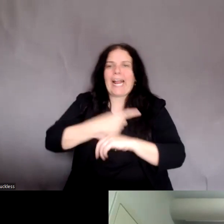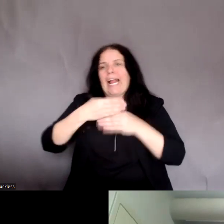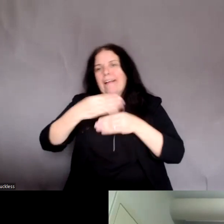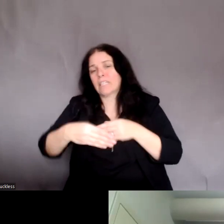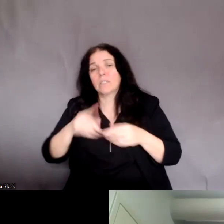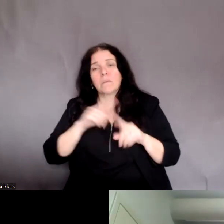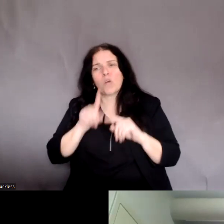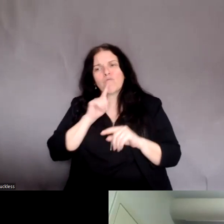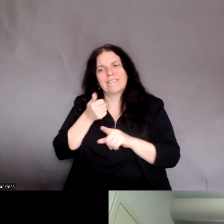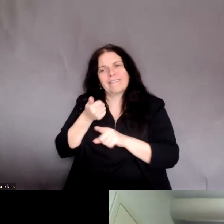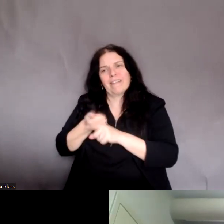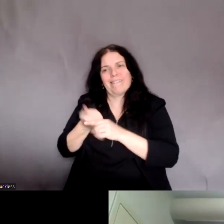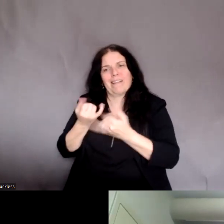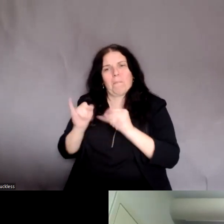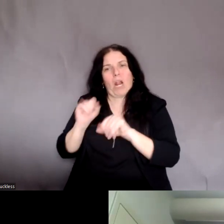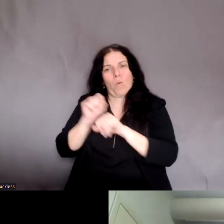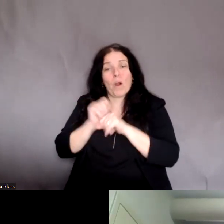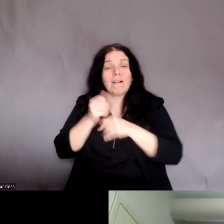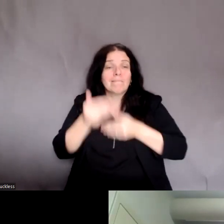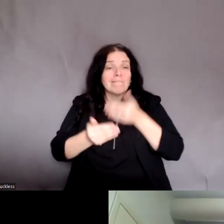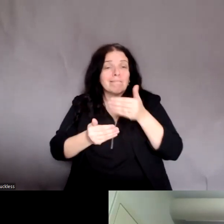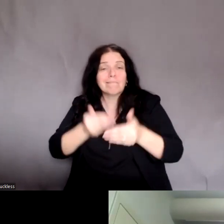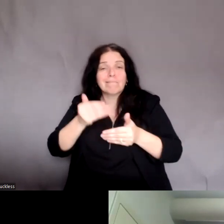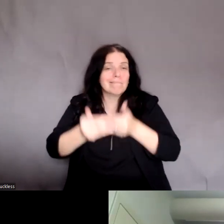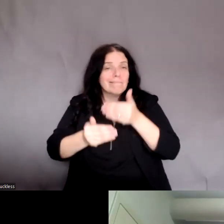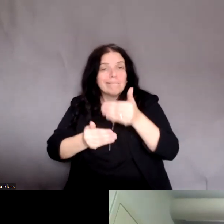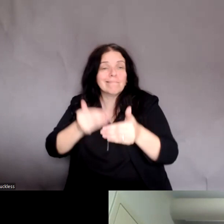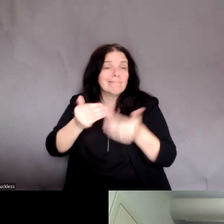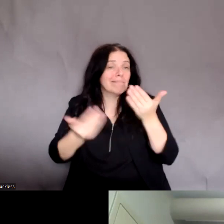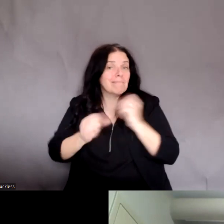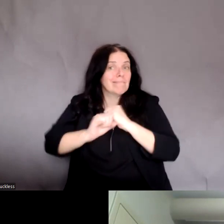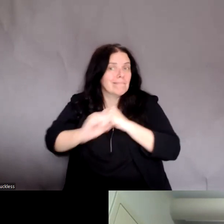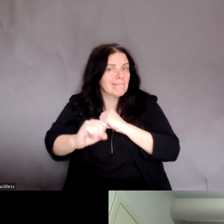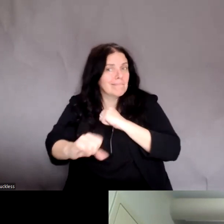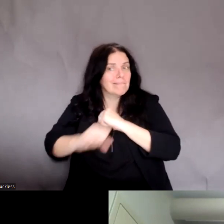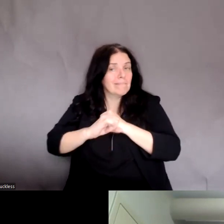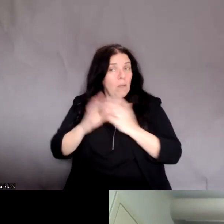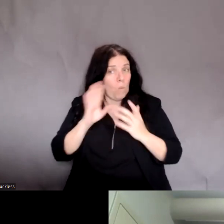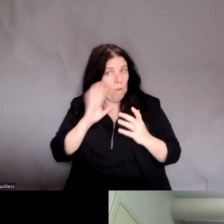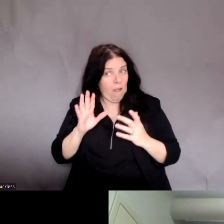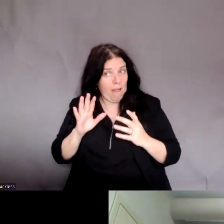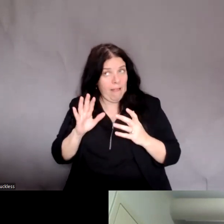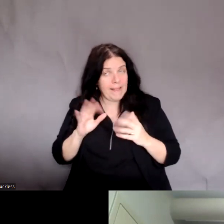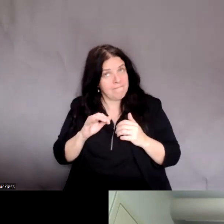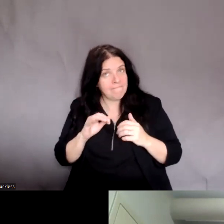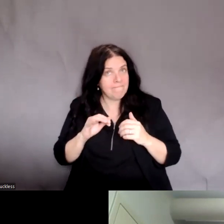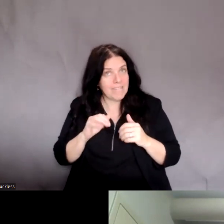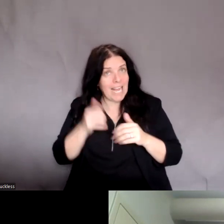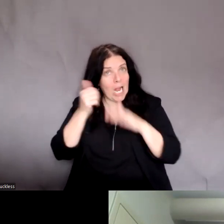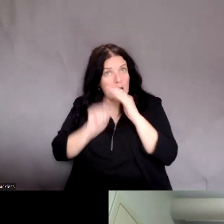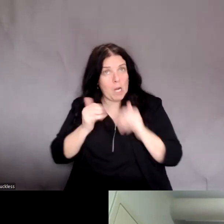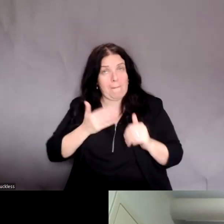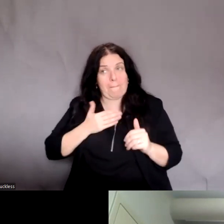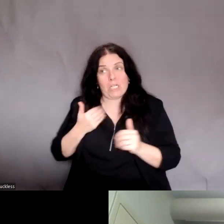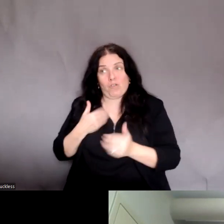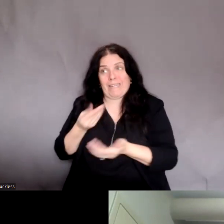get through? Again, I don't know whether or not that's sustainable under a ministry funded